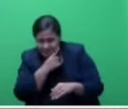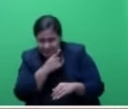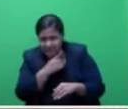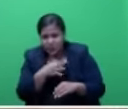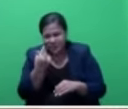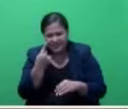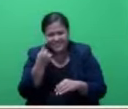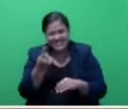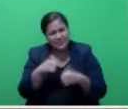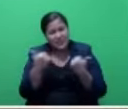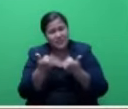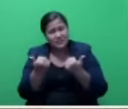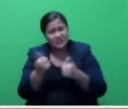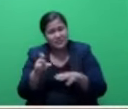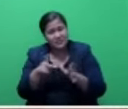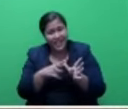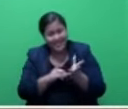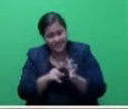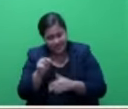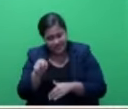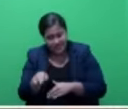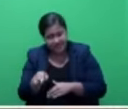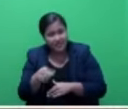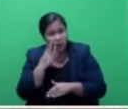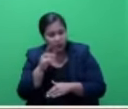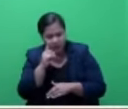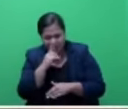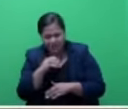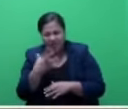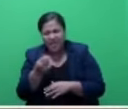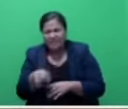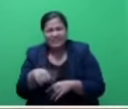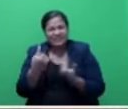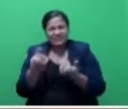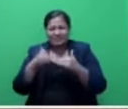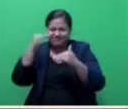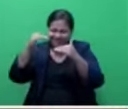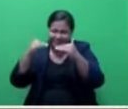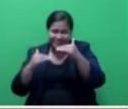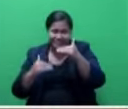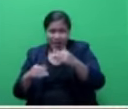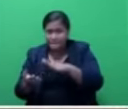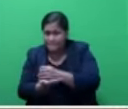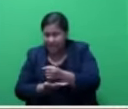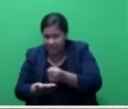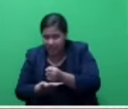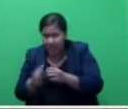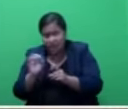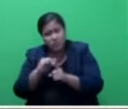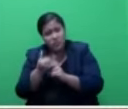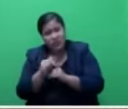some cases in respect of that. When you come in, a lot of people are coming from a very patriarchal-based society, we are getting a lot